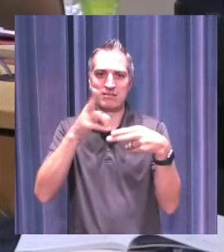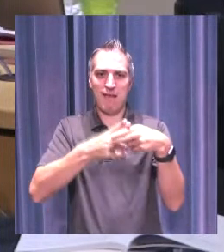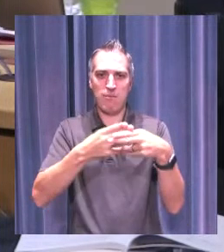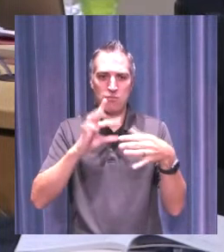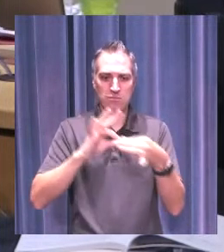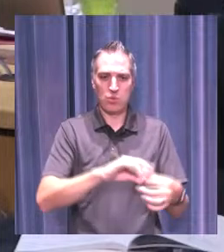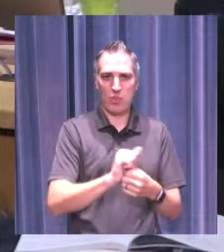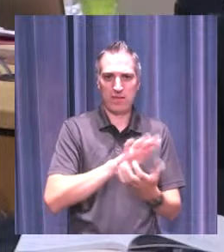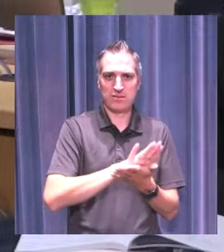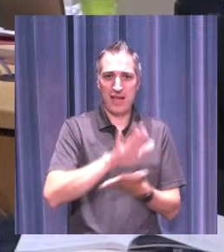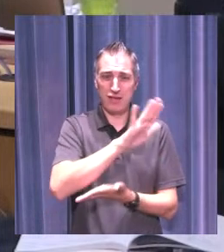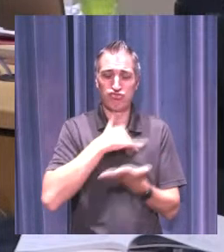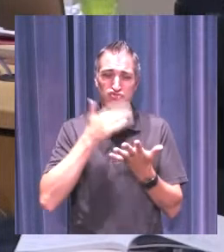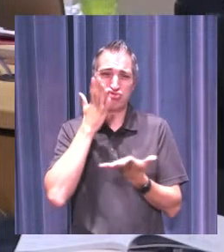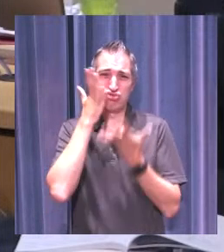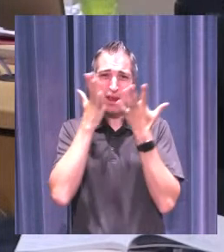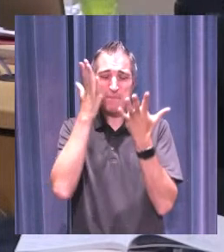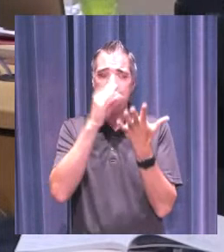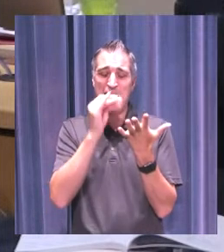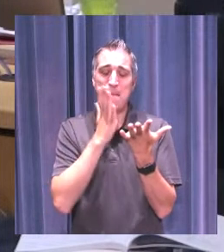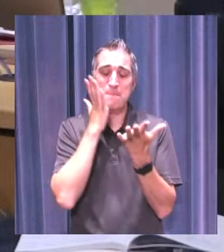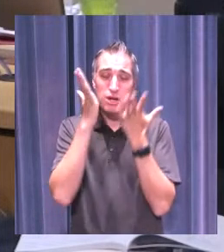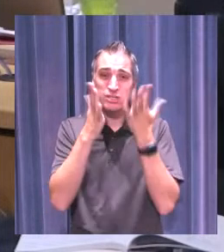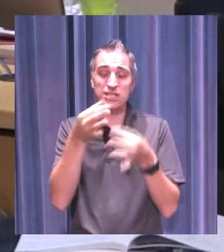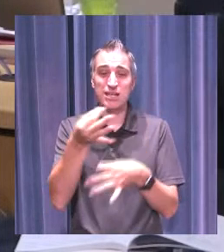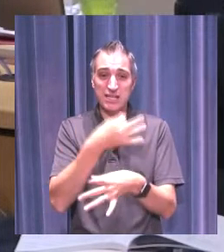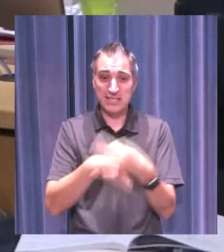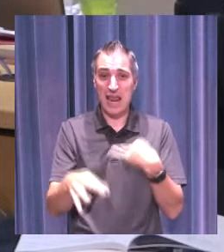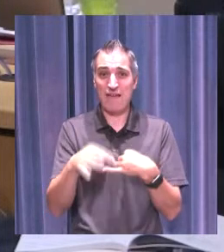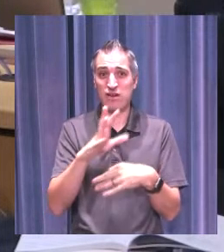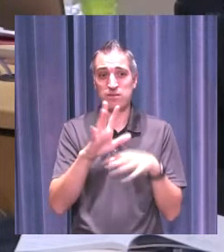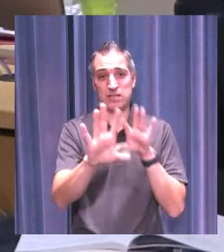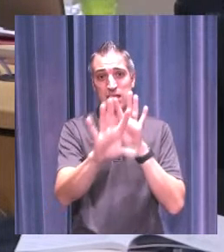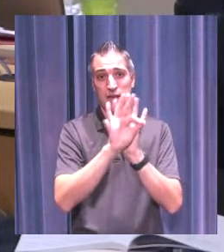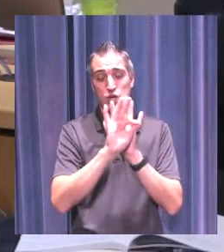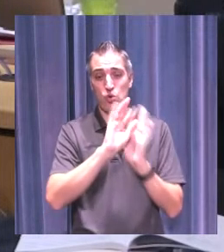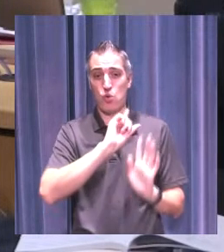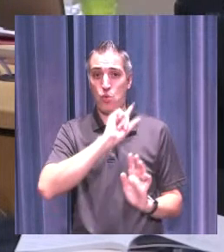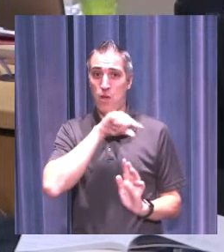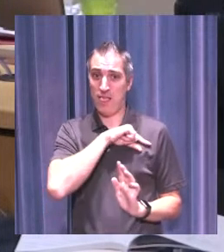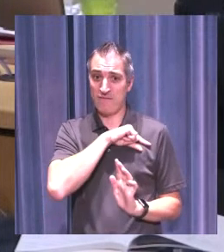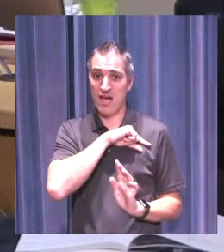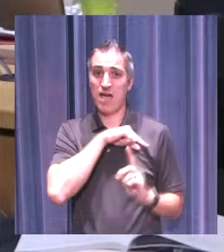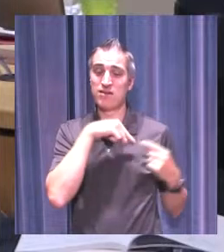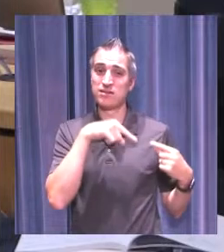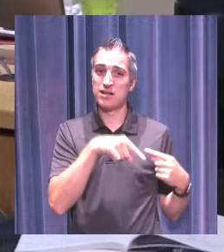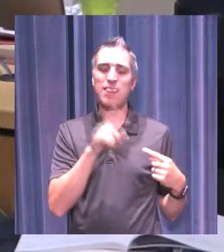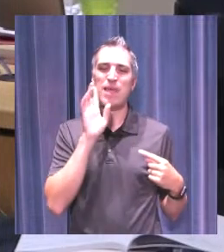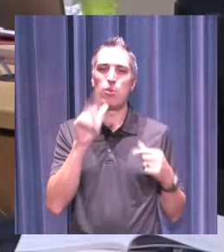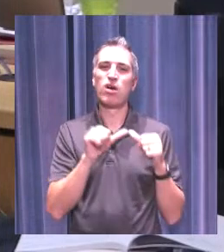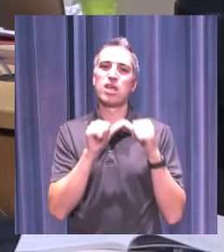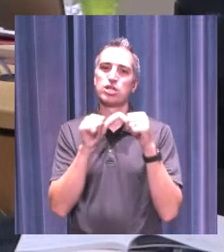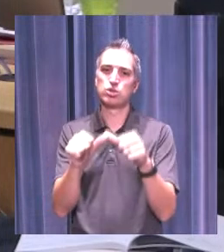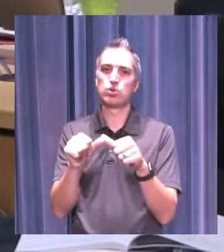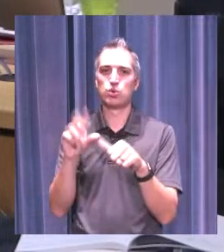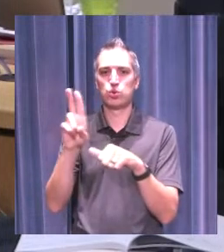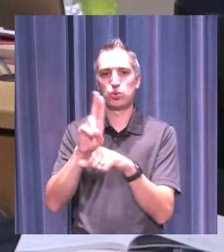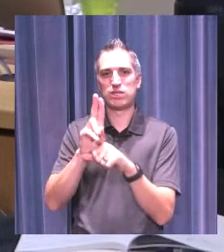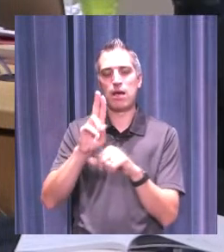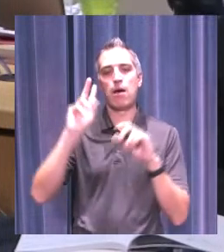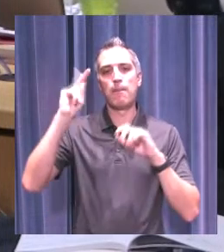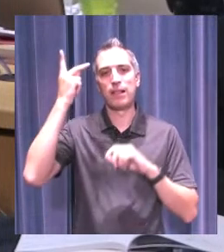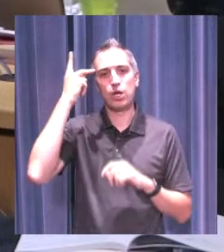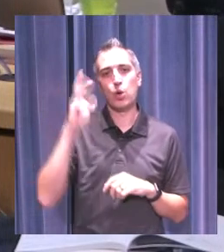It is a shame and embarrassment that the board, instead of selecting the most qualified, chose to select a person that will continue to follow a political woke